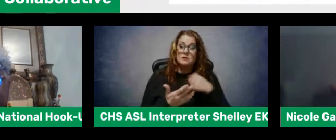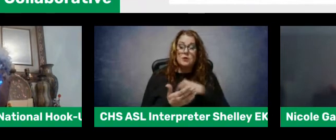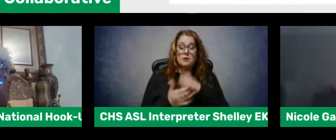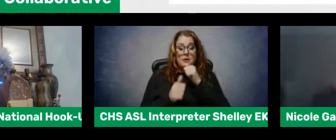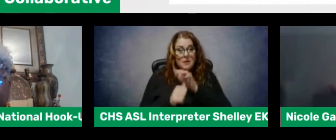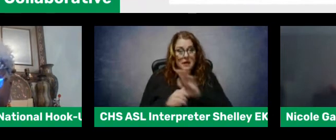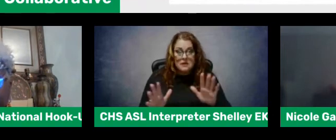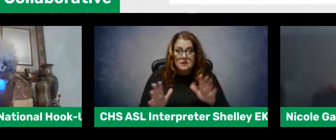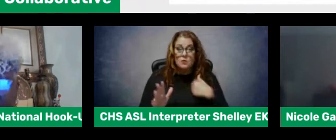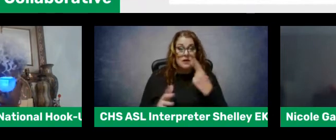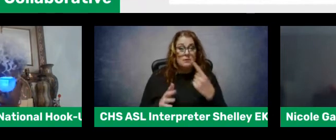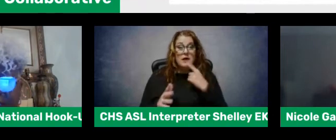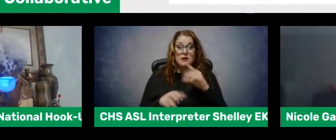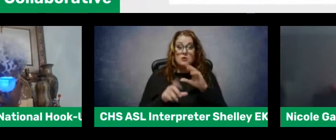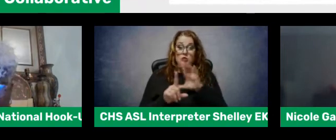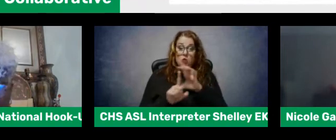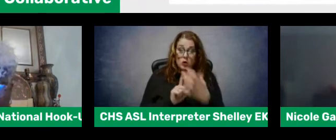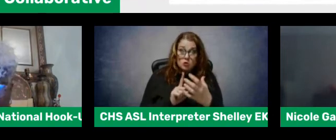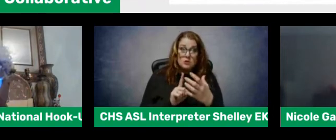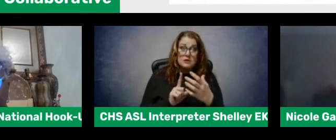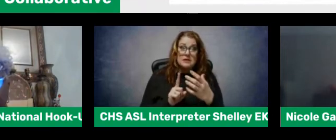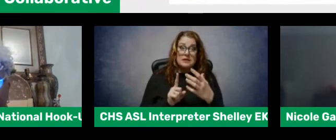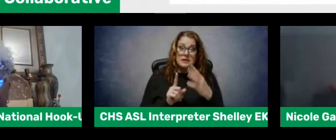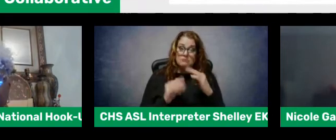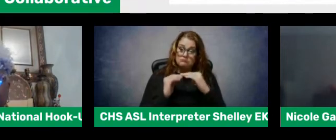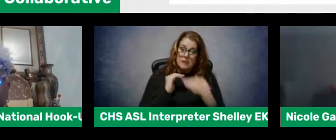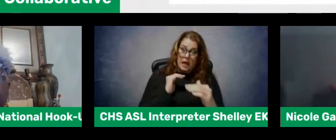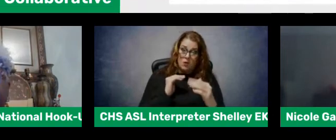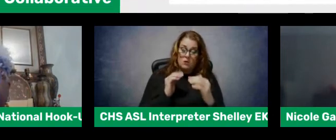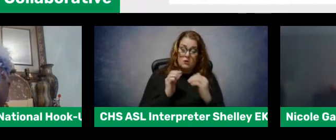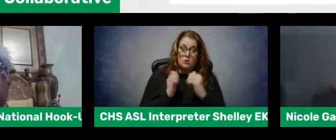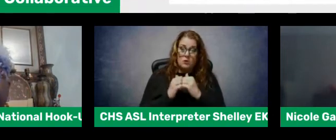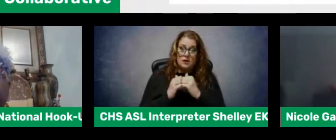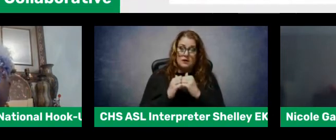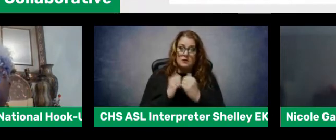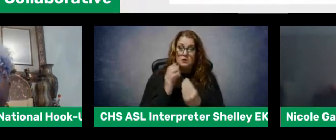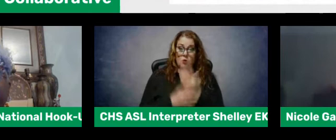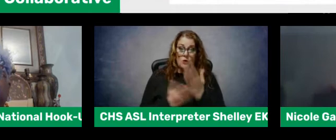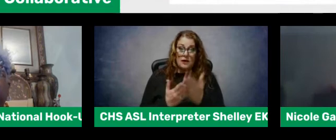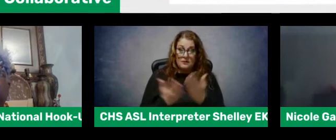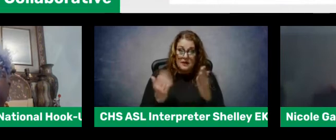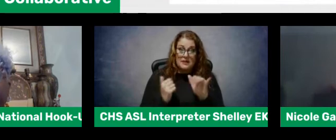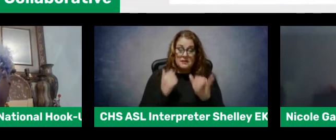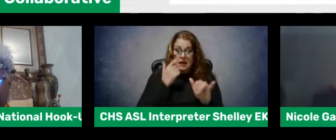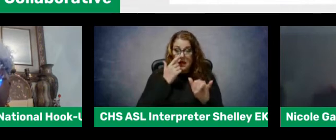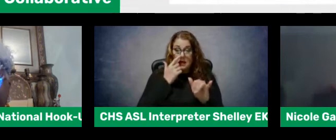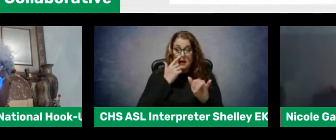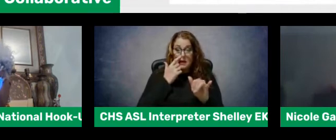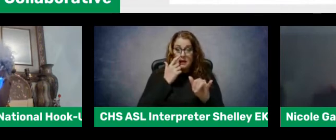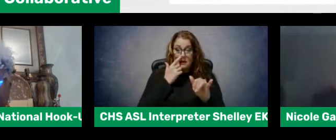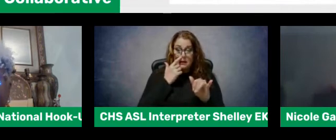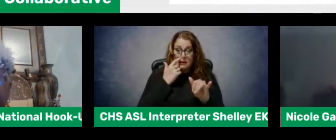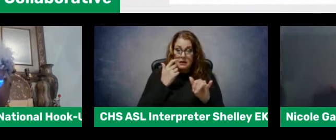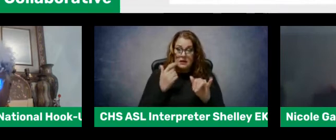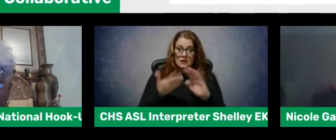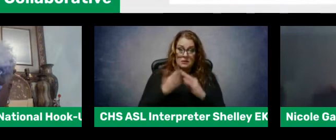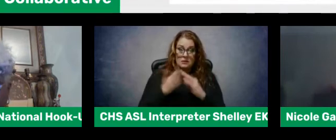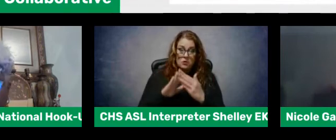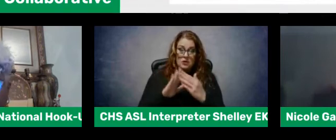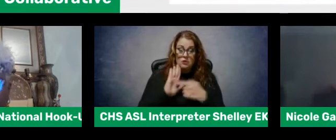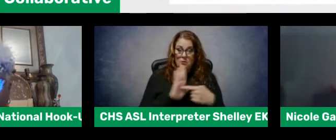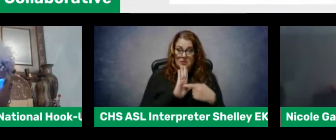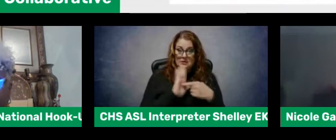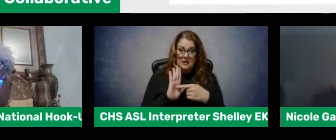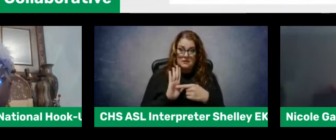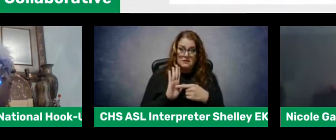we have been culturally sound, but growing things that the community represents. So